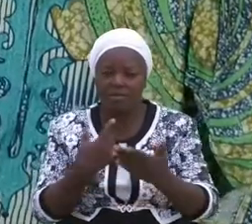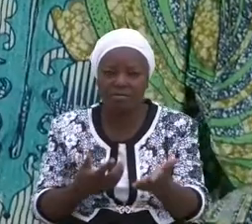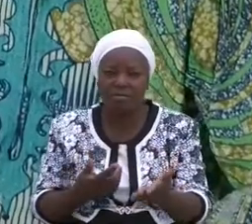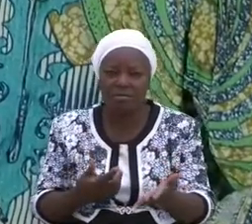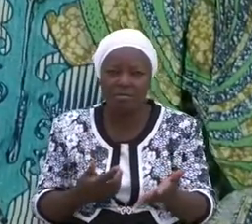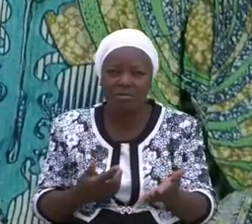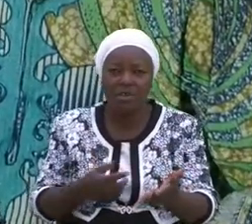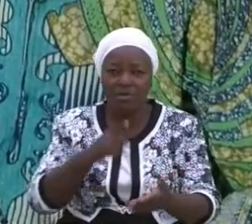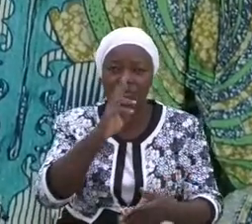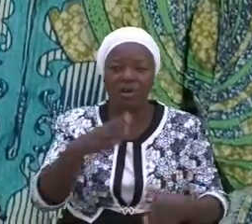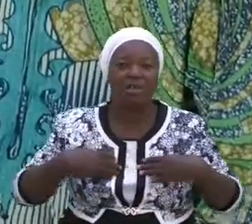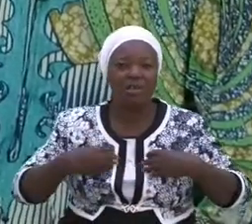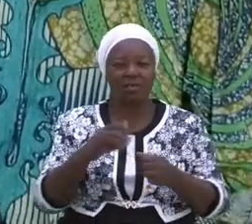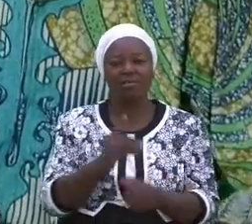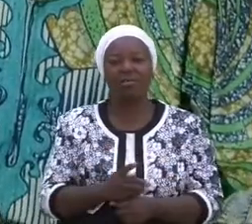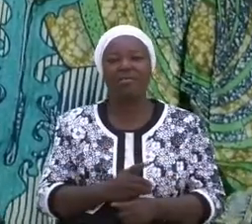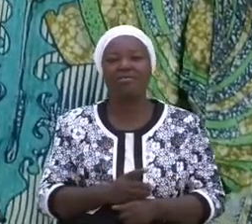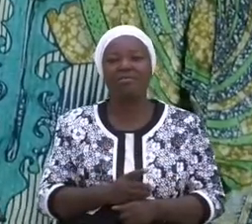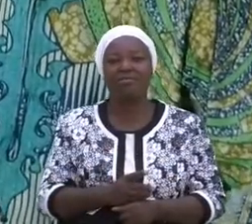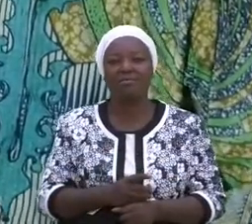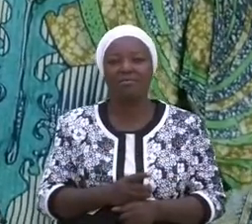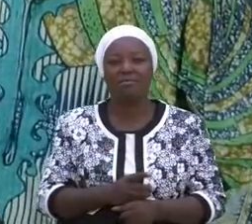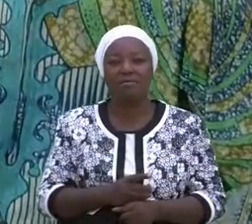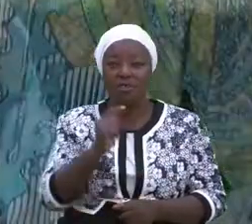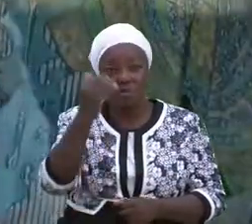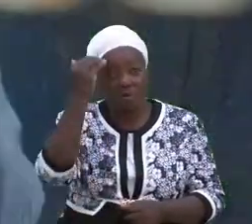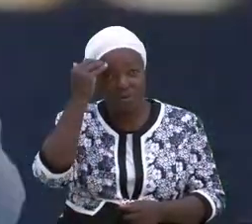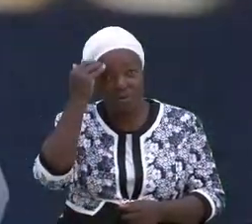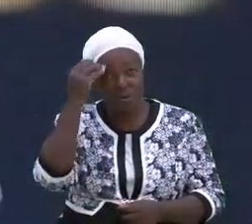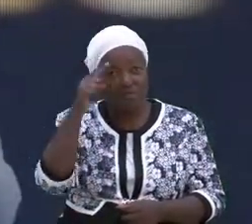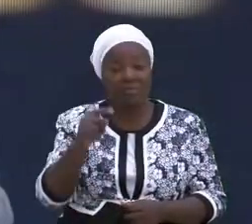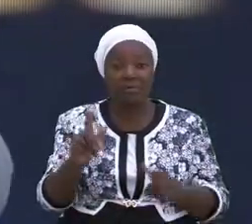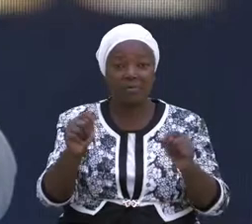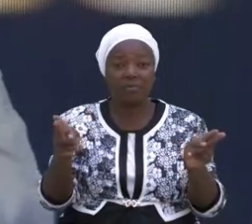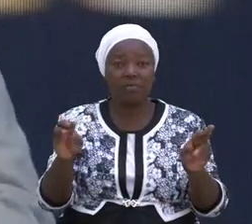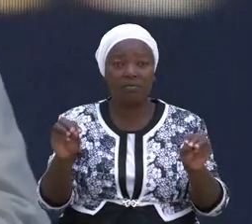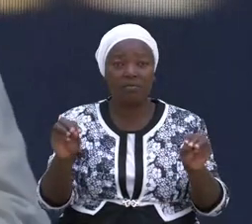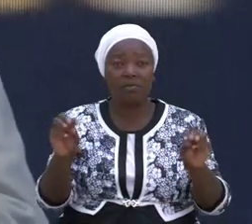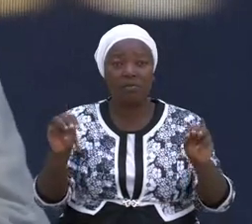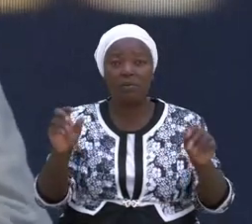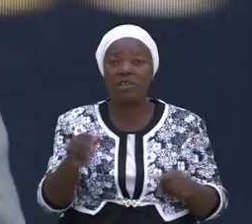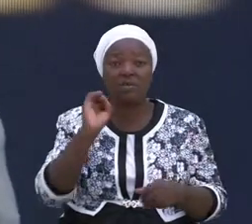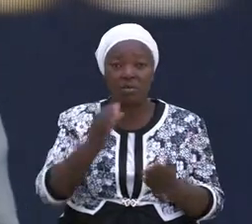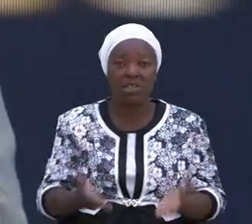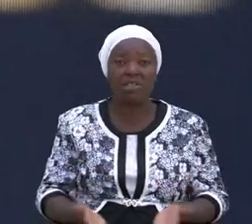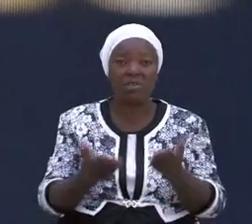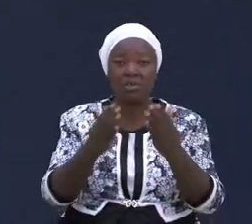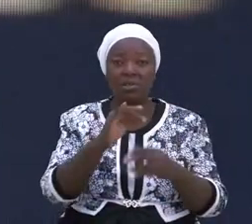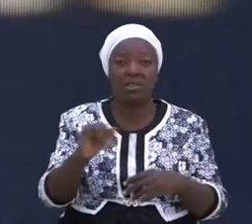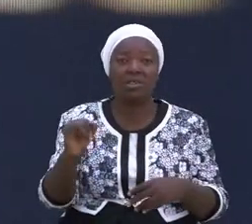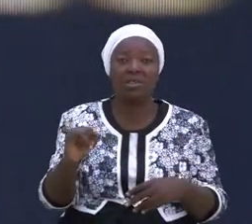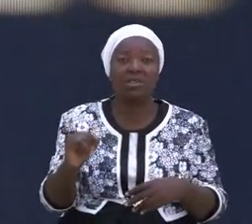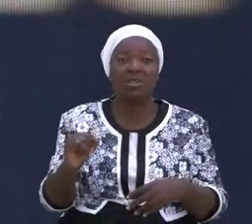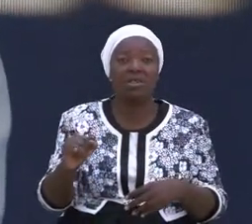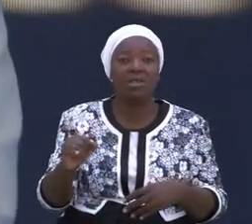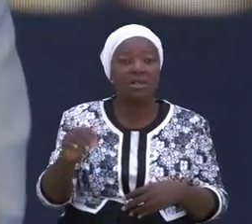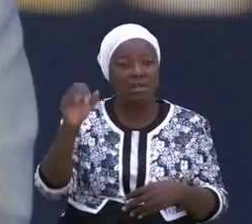are healed. You know, but Thomas was exalting my